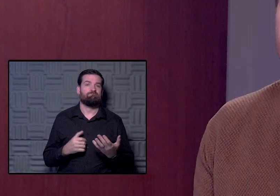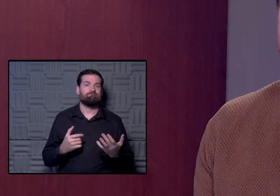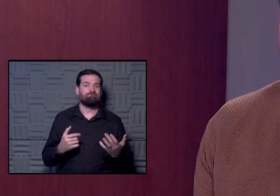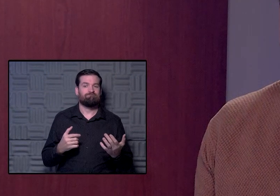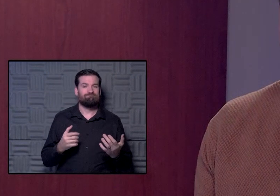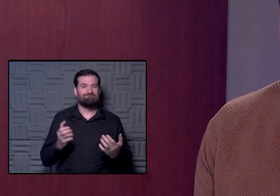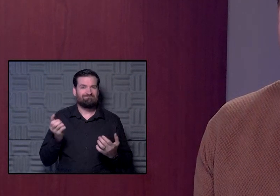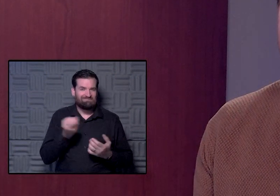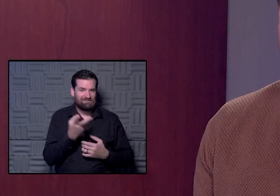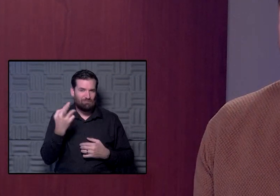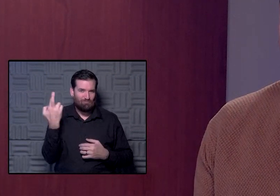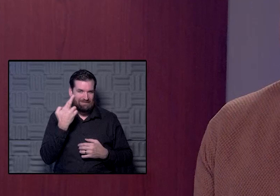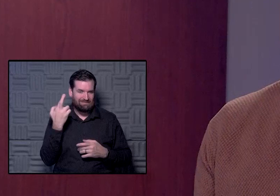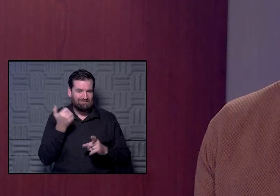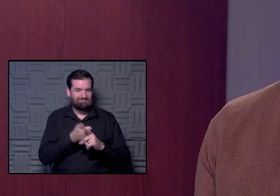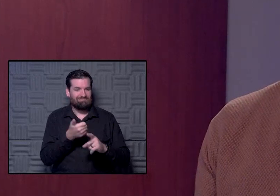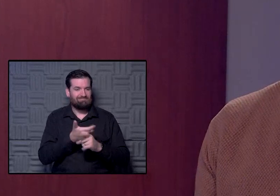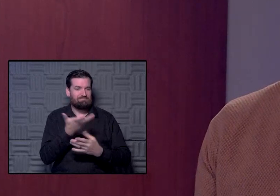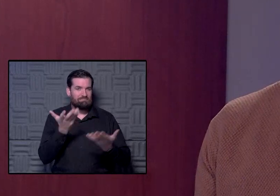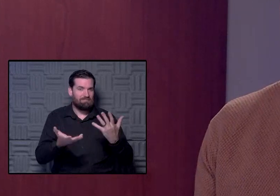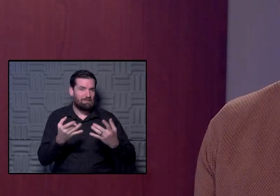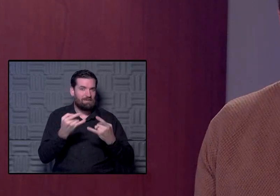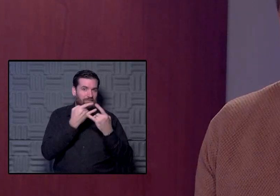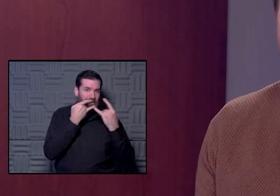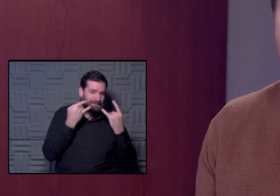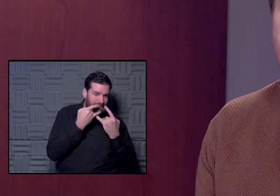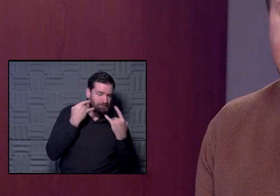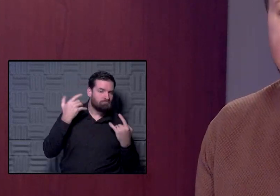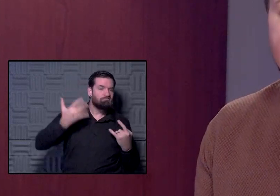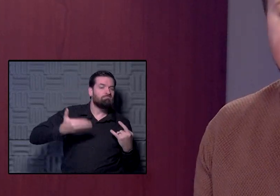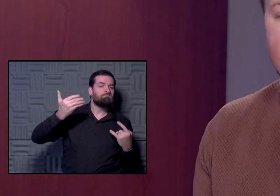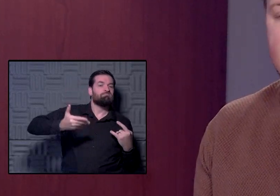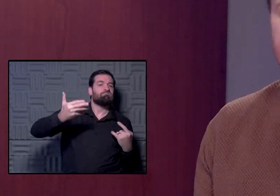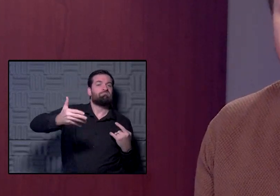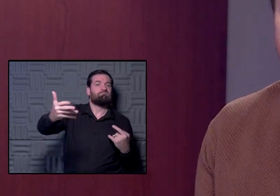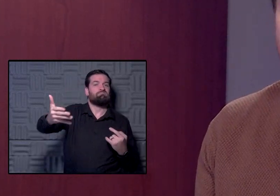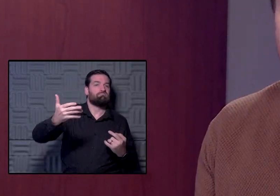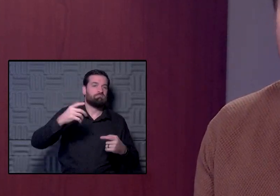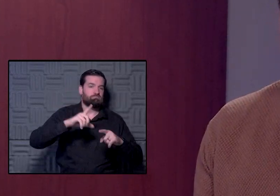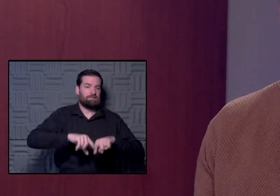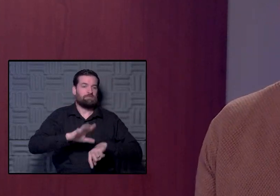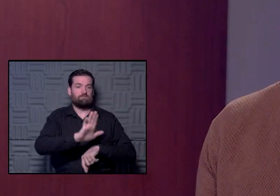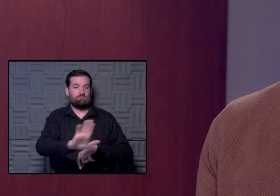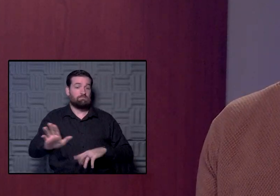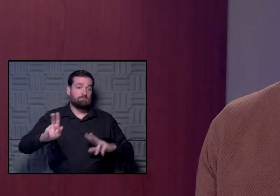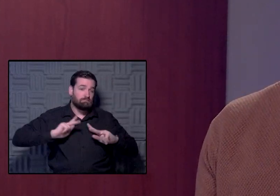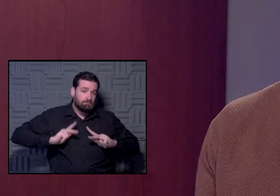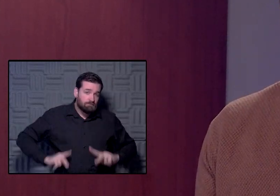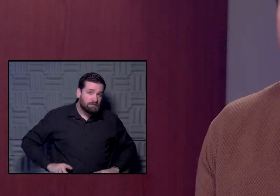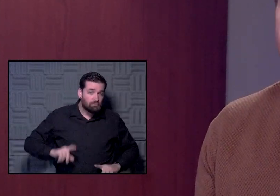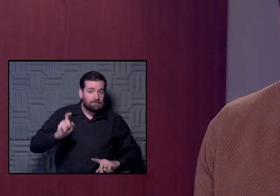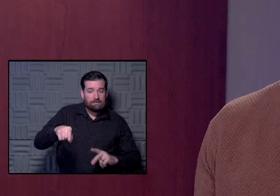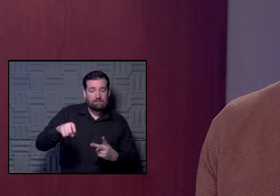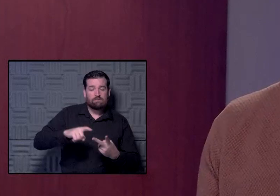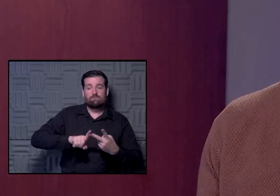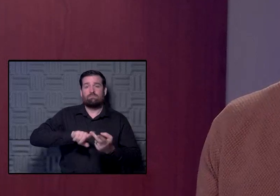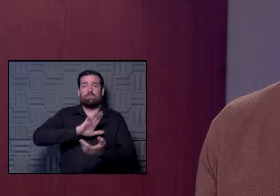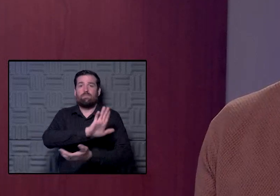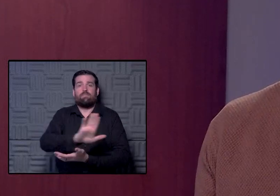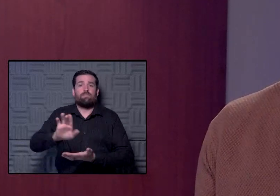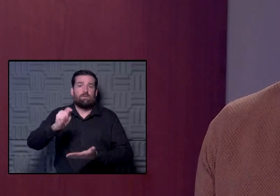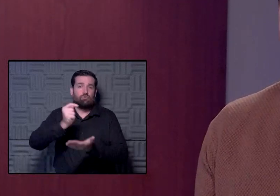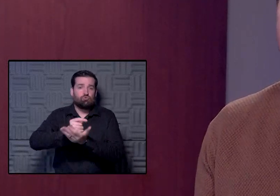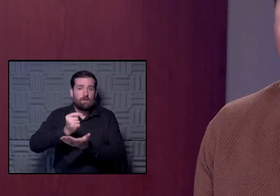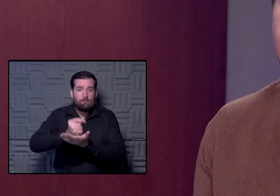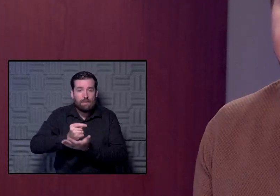there's several reasons why a patient may have intermittent masking themselves based on their physiological needs or a treatment that they